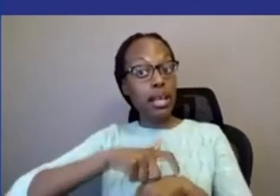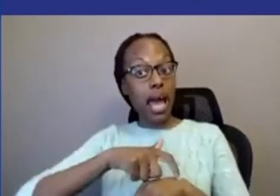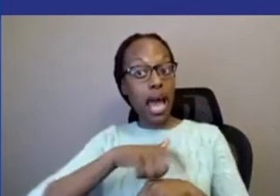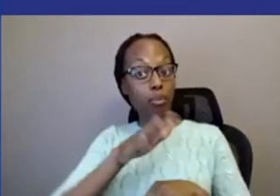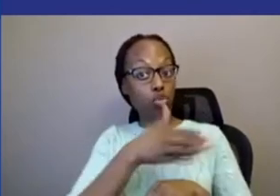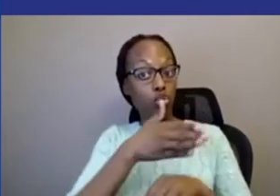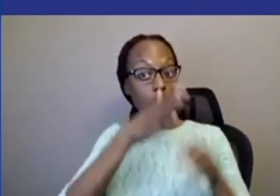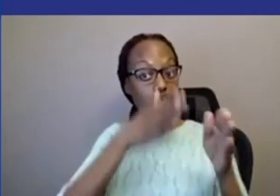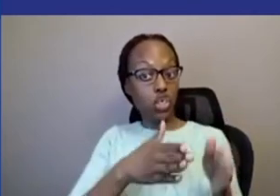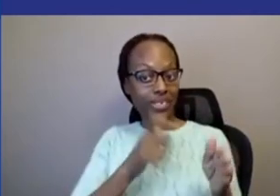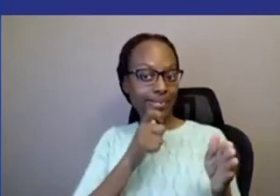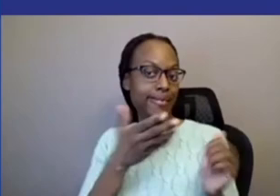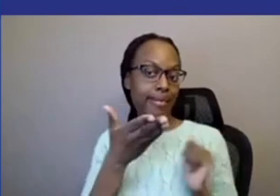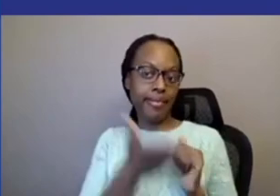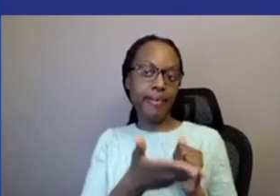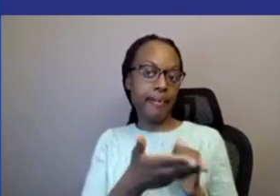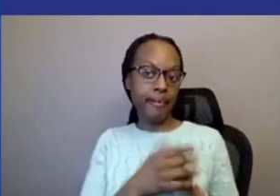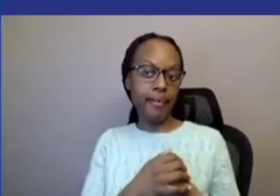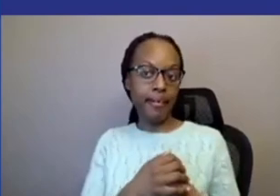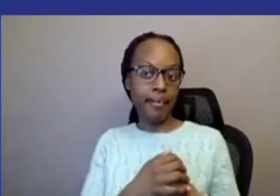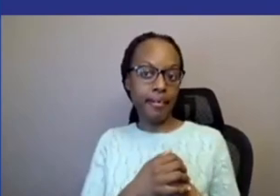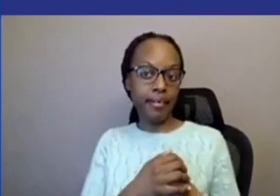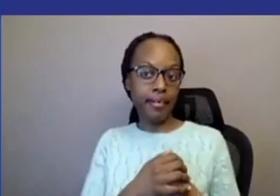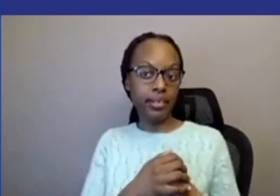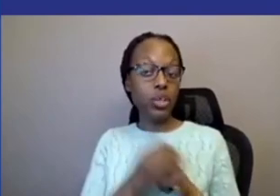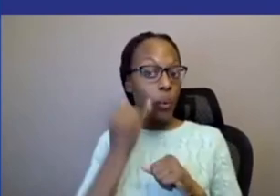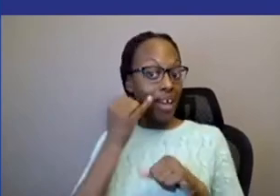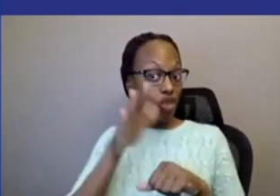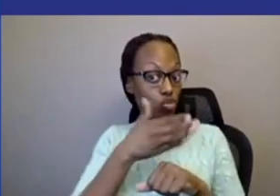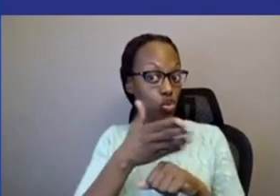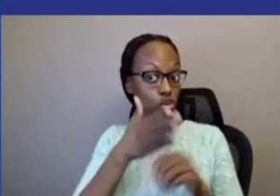And if the musicians aren't there, how do you,